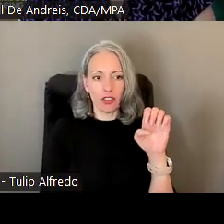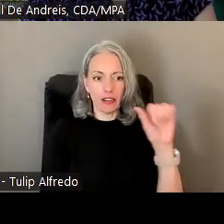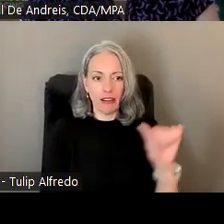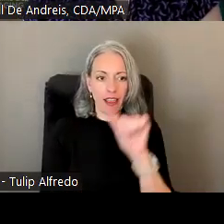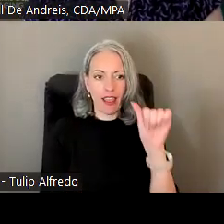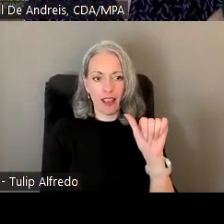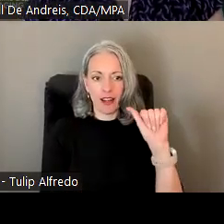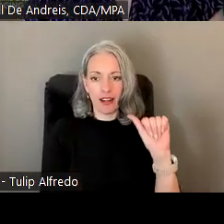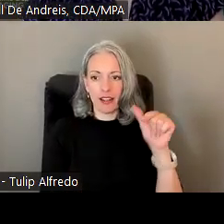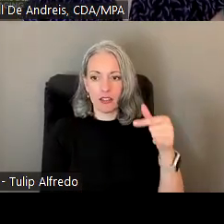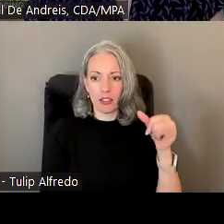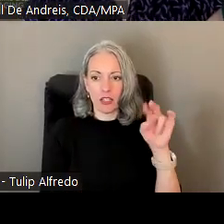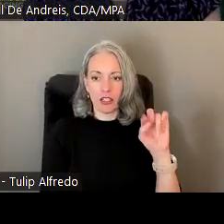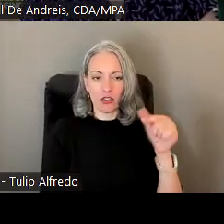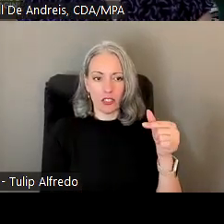ENGAGE